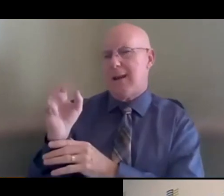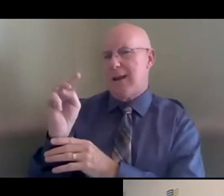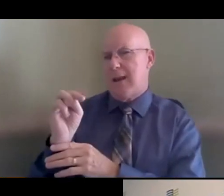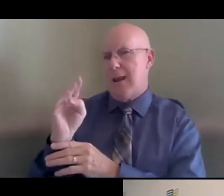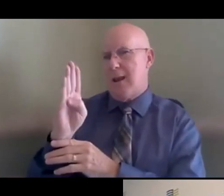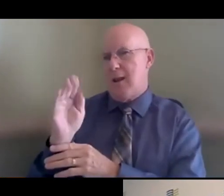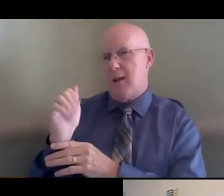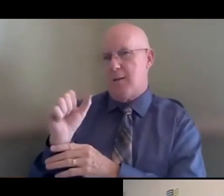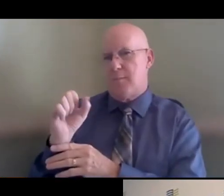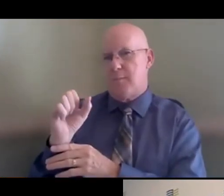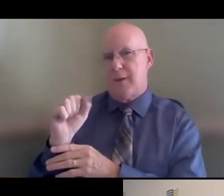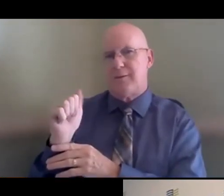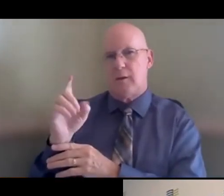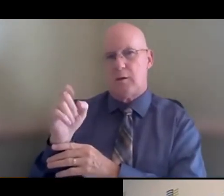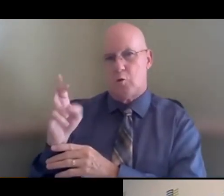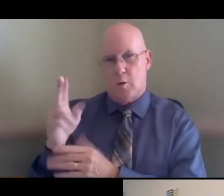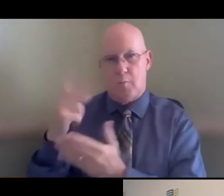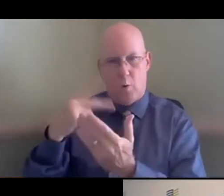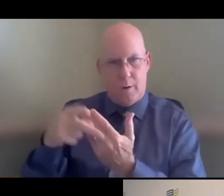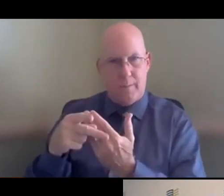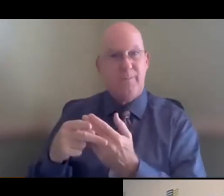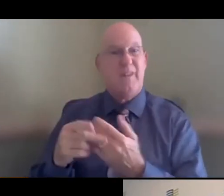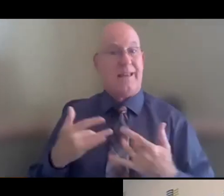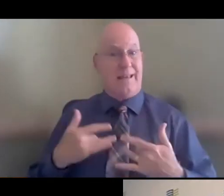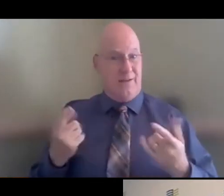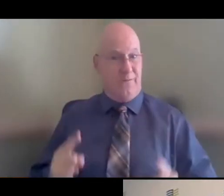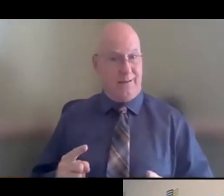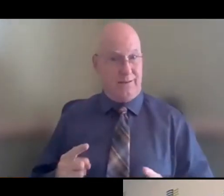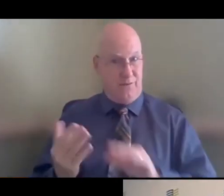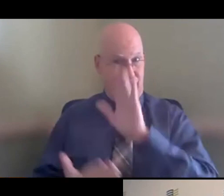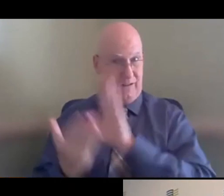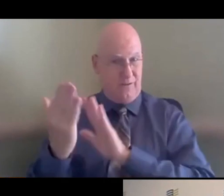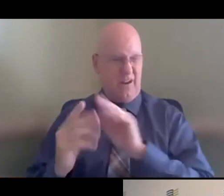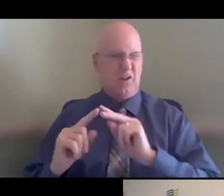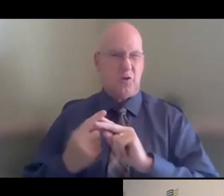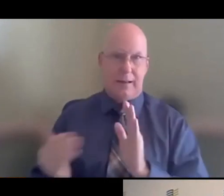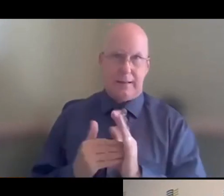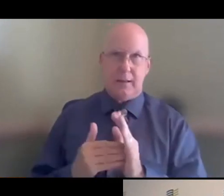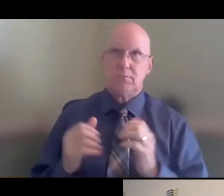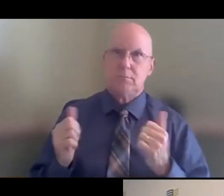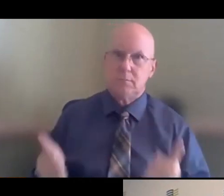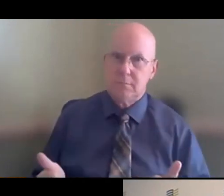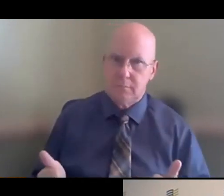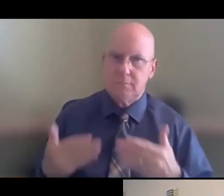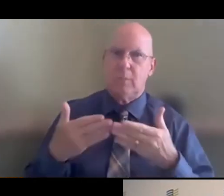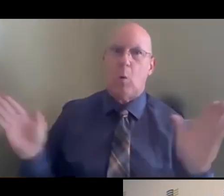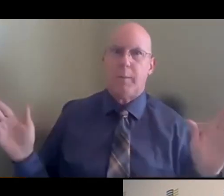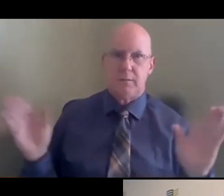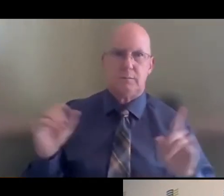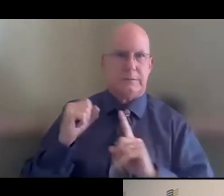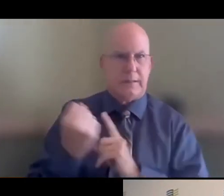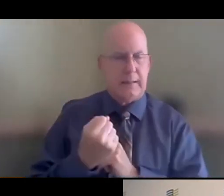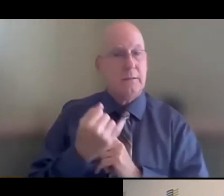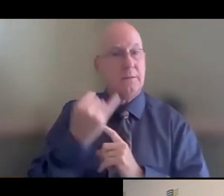are slowly but surely starting to kick back in, if you are interested in helping to spread